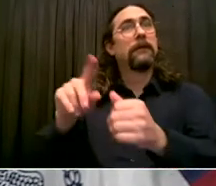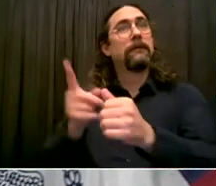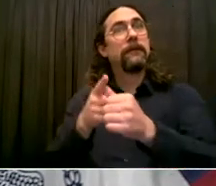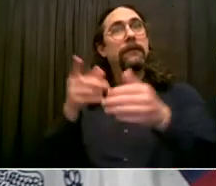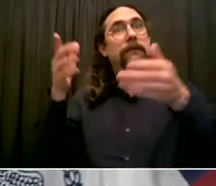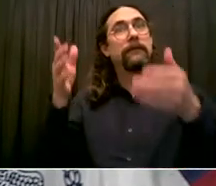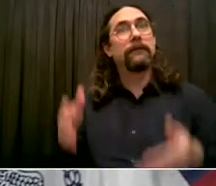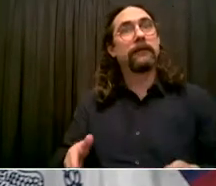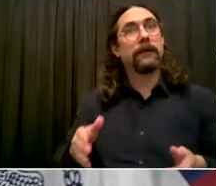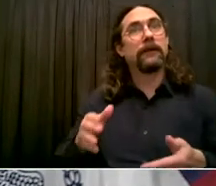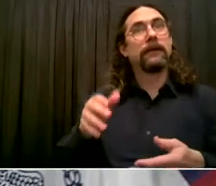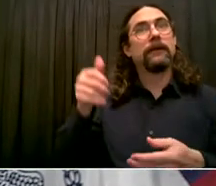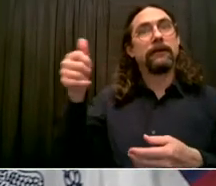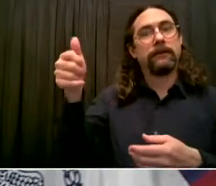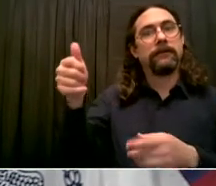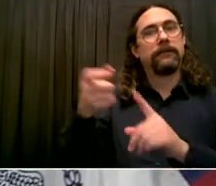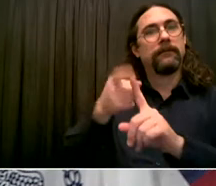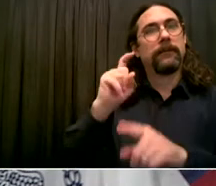Roger?